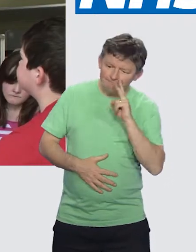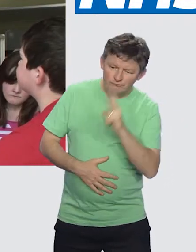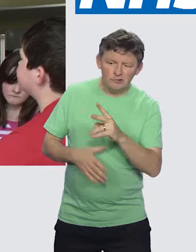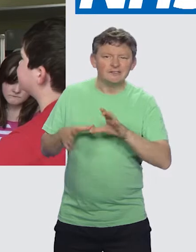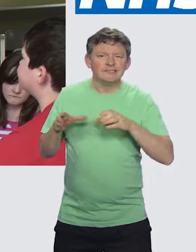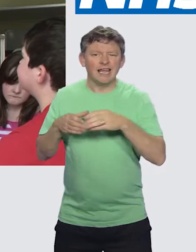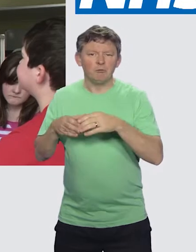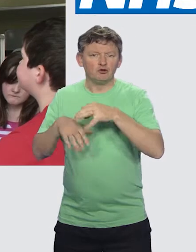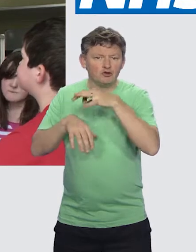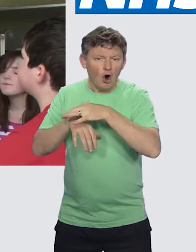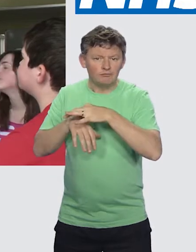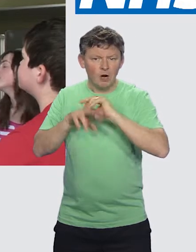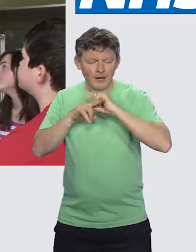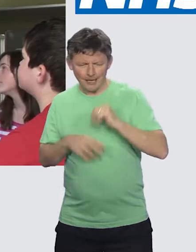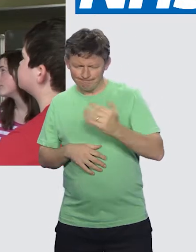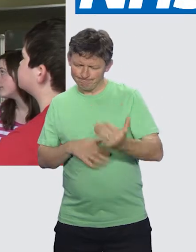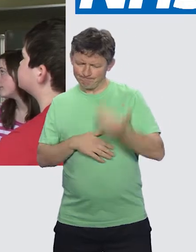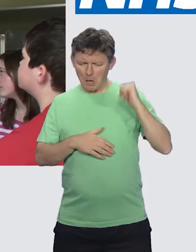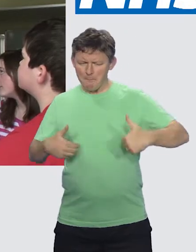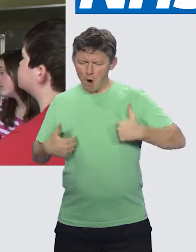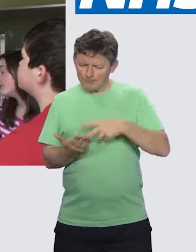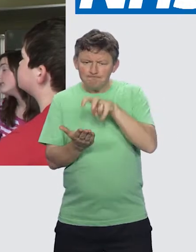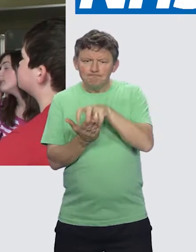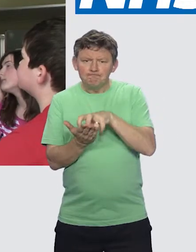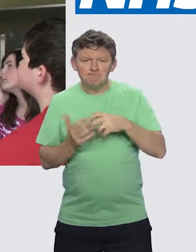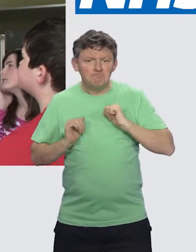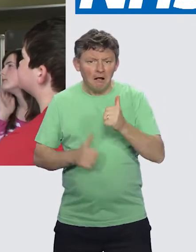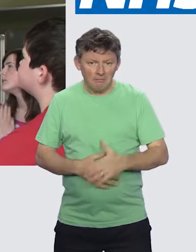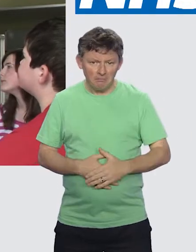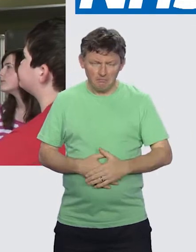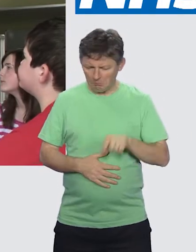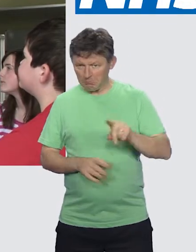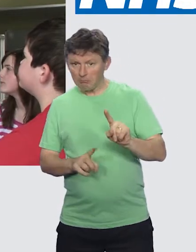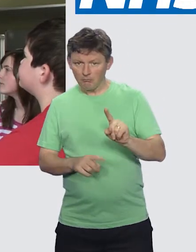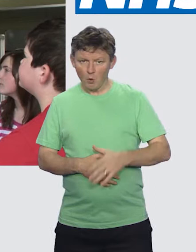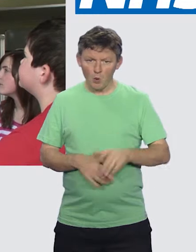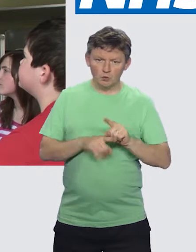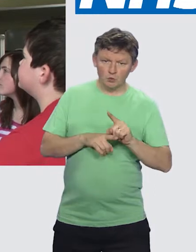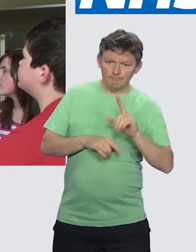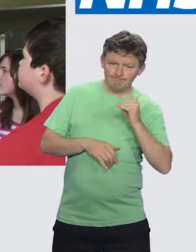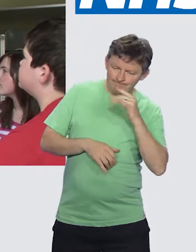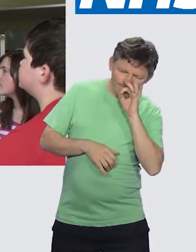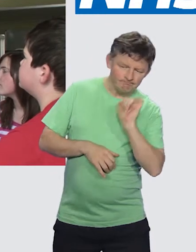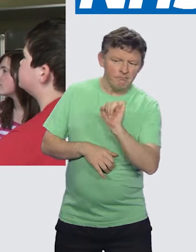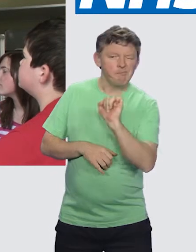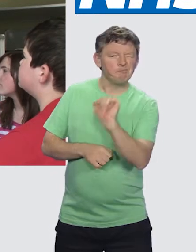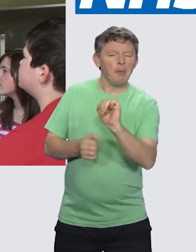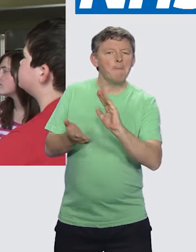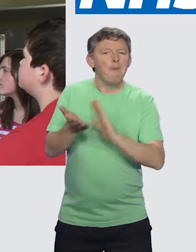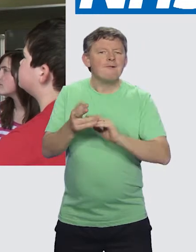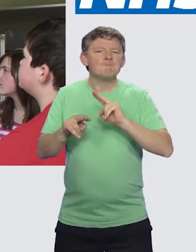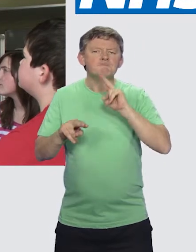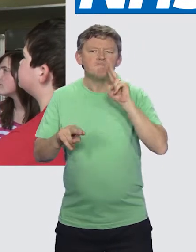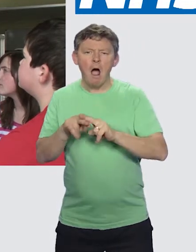of doctors and nurses who will take a history and ask mum and dad some questions about what's been happening with Monkey, and they'll have a look at Monkey